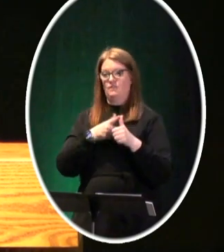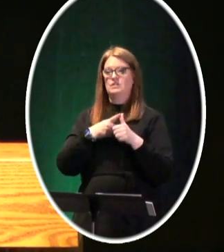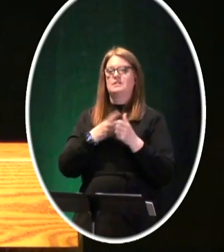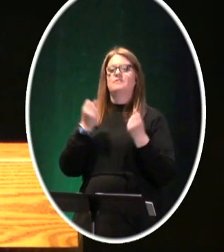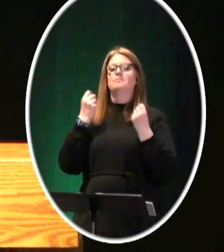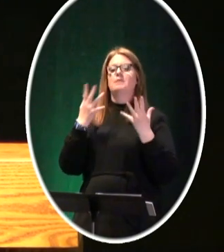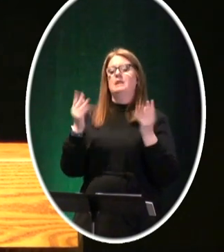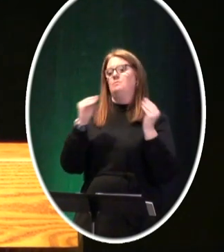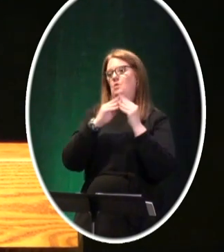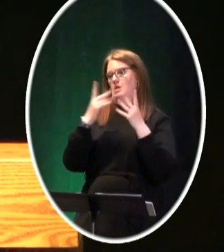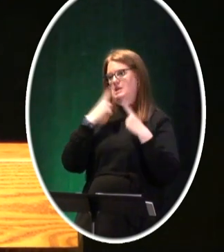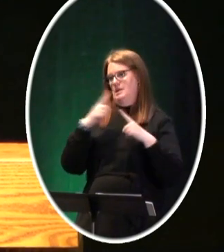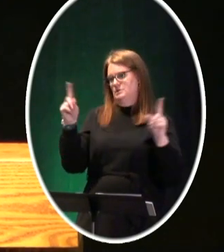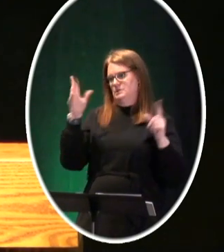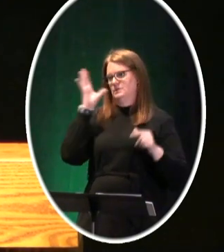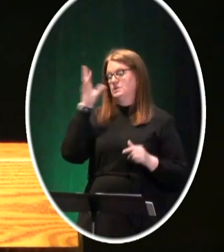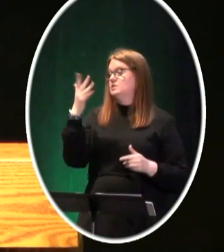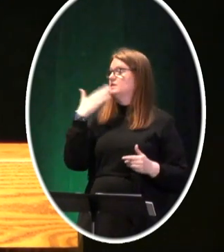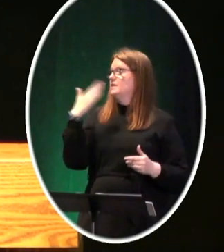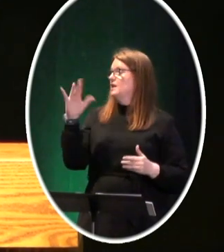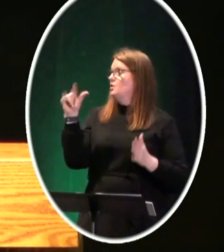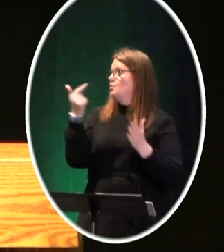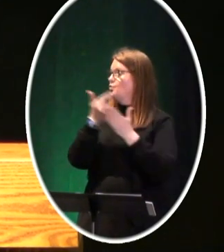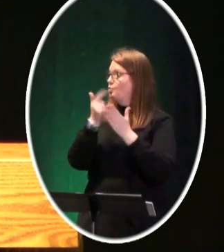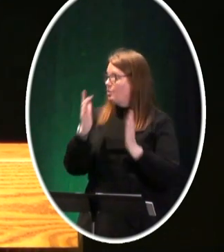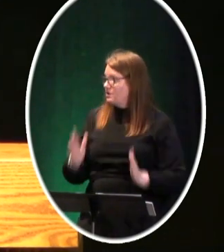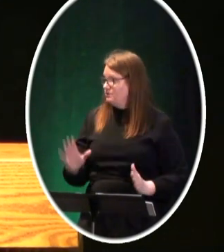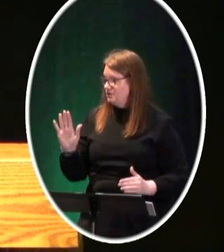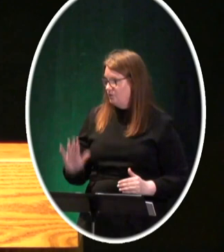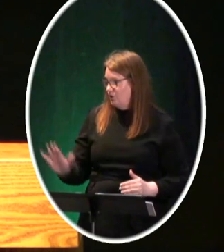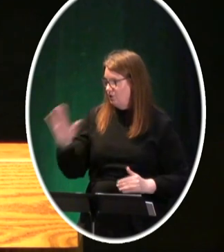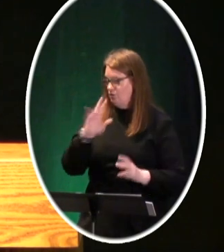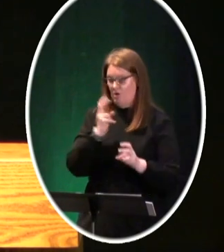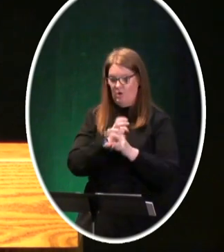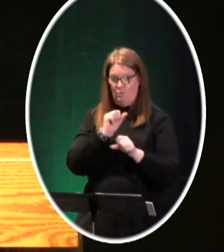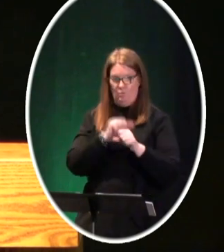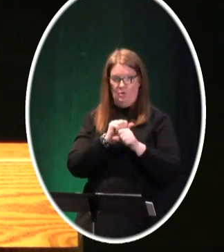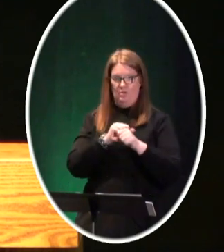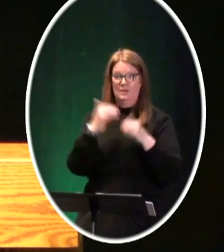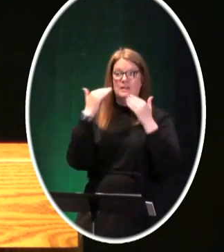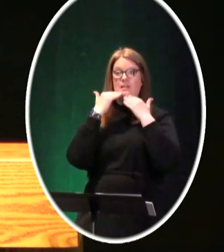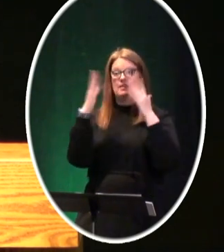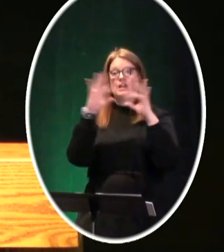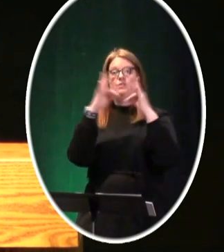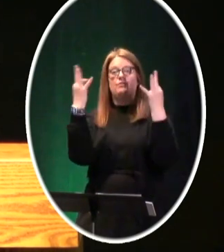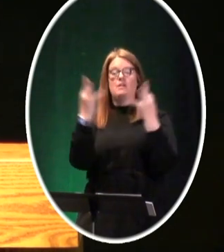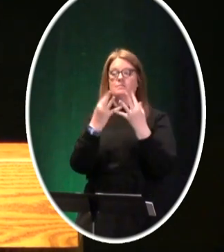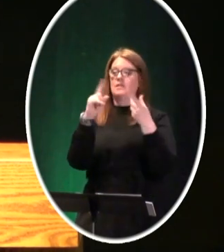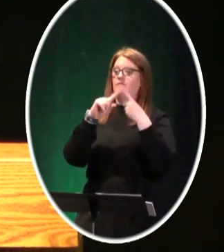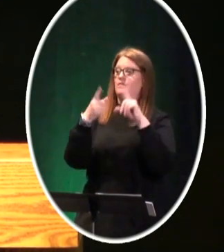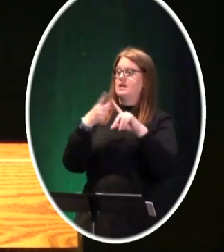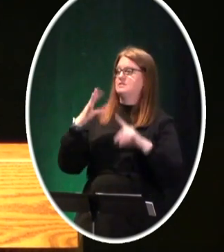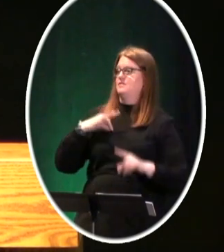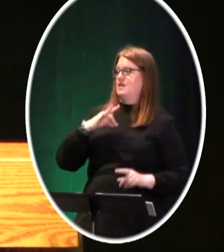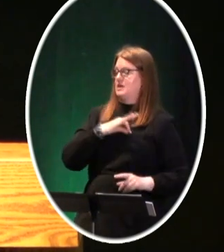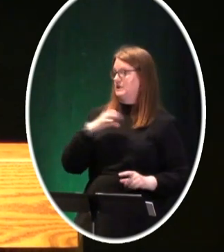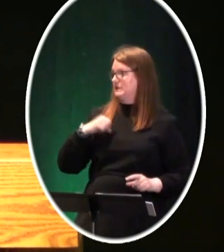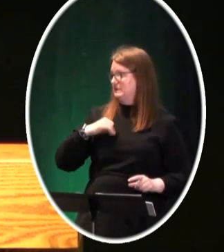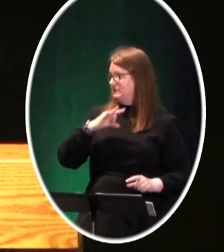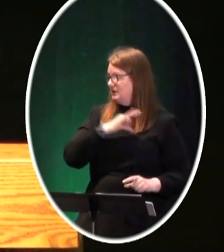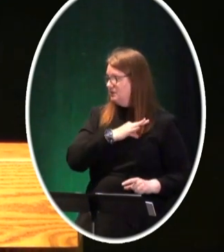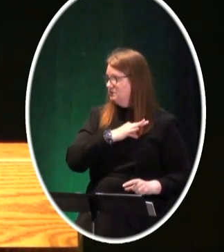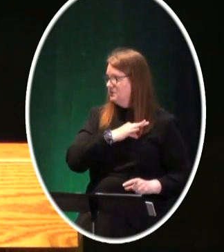come. Thank you, graduates, for your hard work. Thank you, family, friends, faculty, staff, for